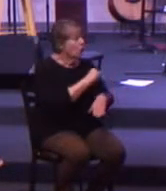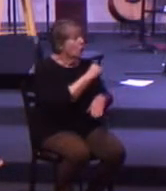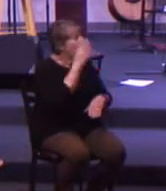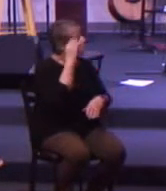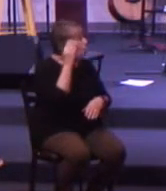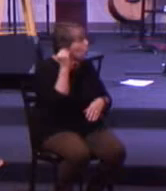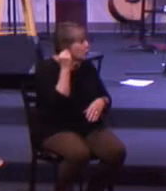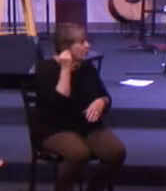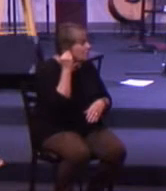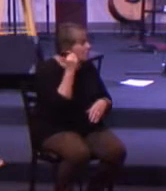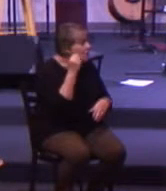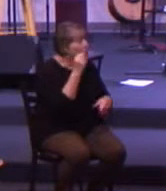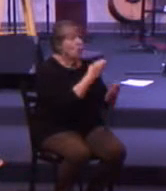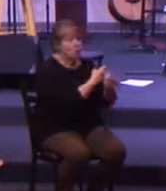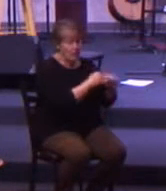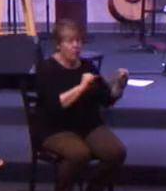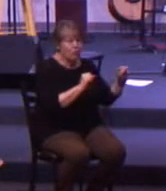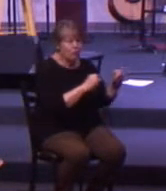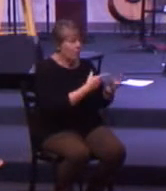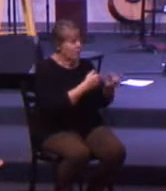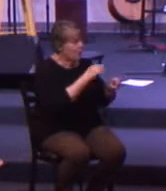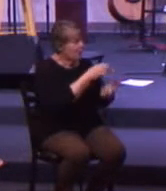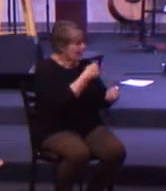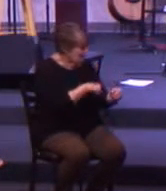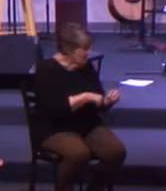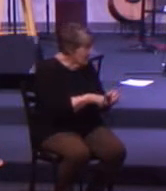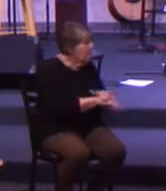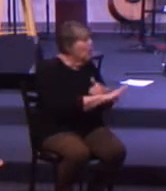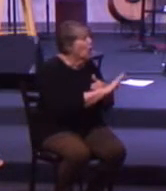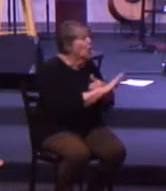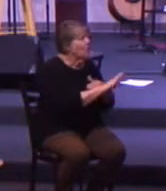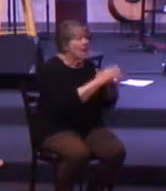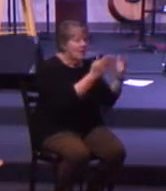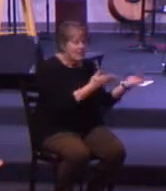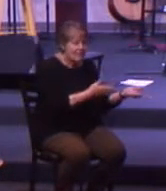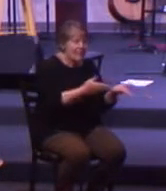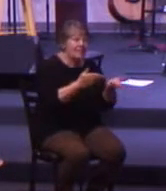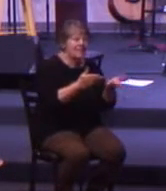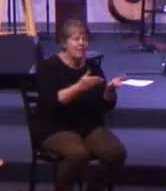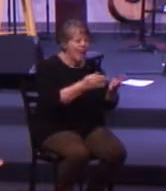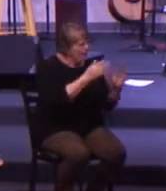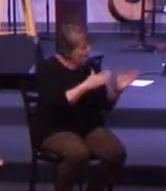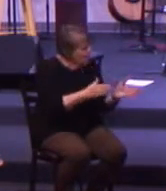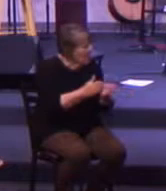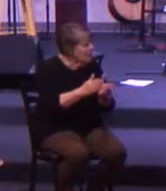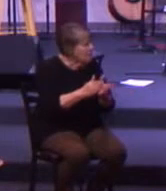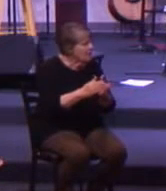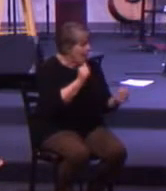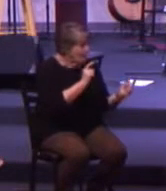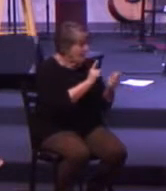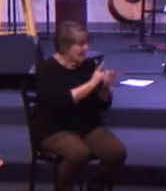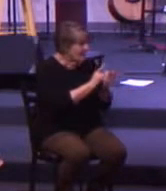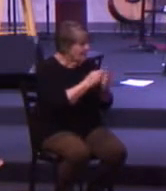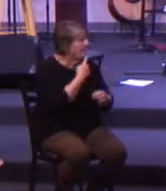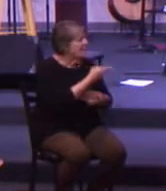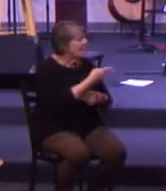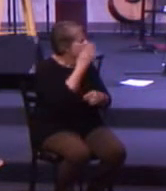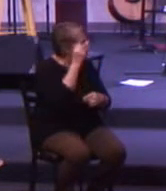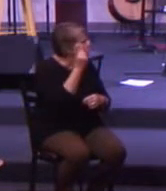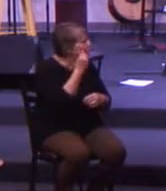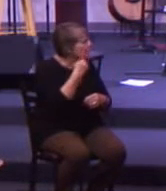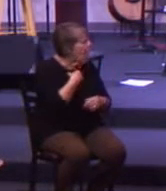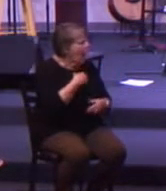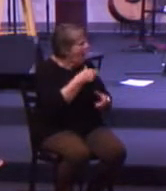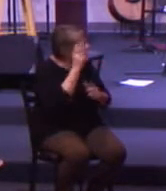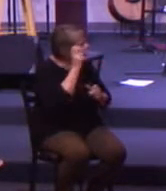birth, prepares him in the land of Midian, and then meets with him face to face. And God says to Moses, "Moses, I've heard the cry of my people.